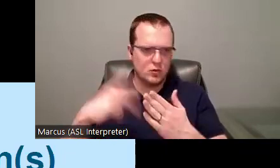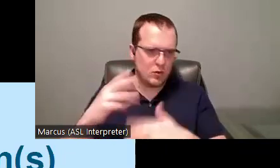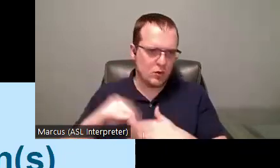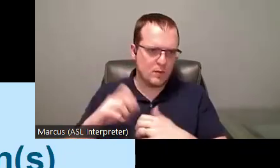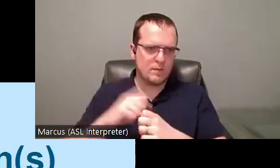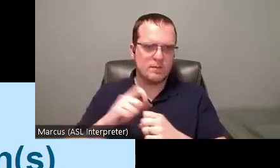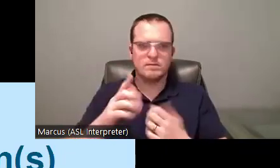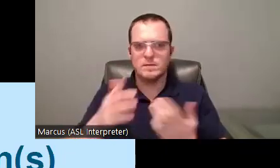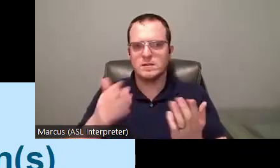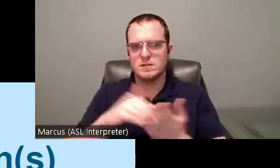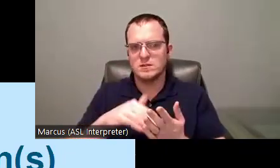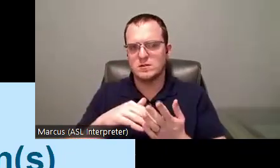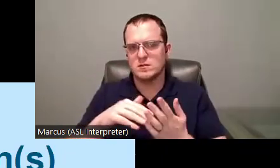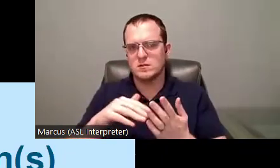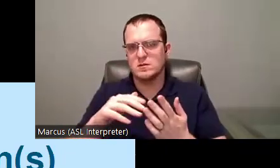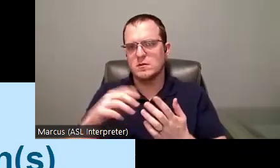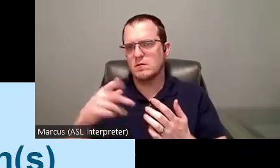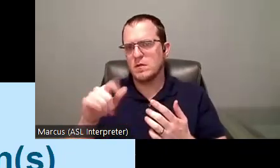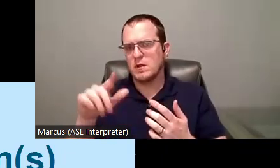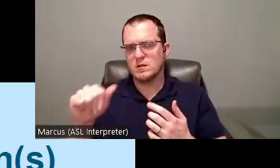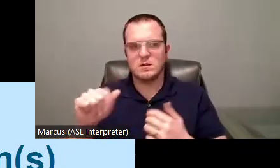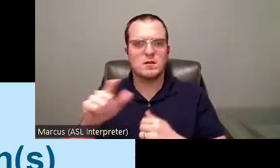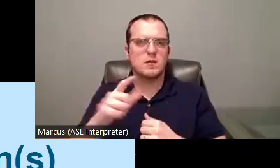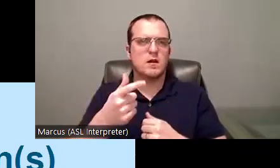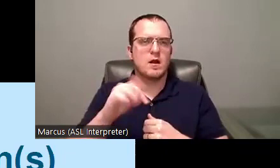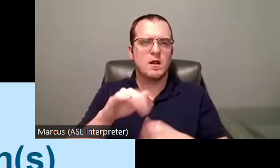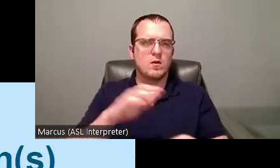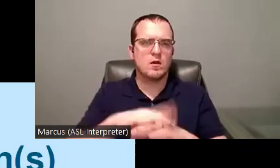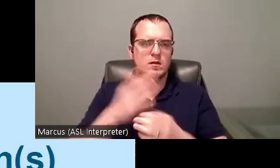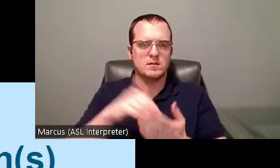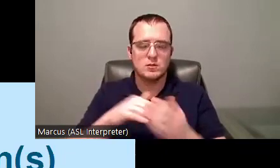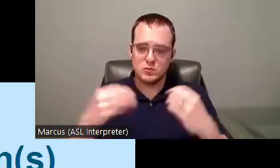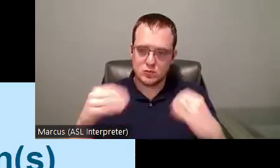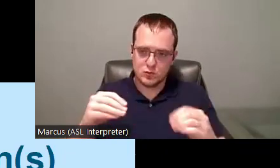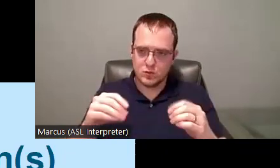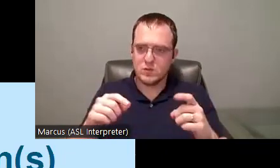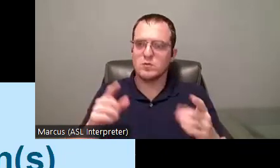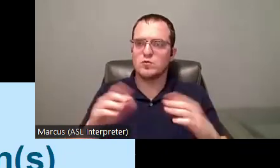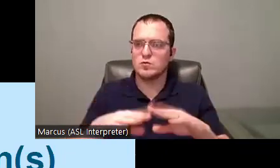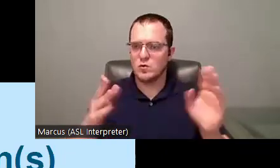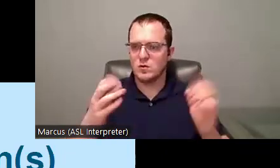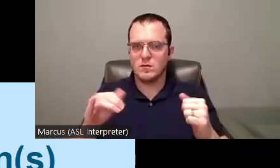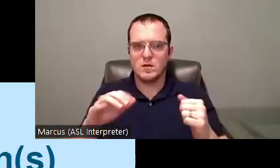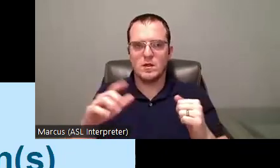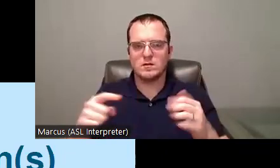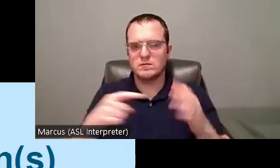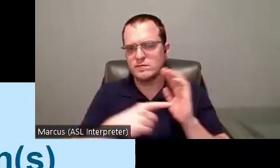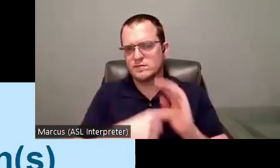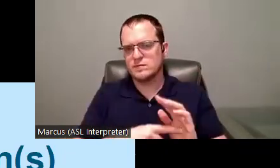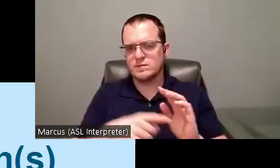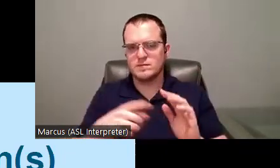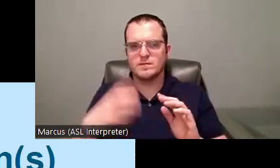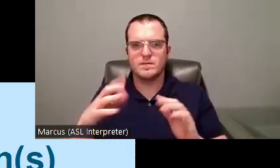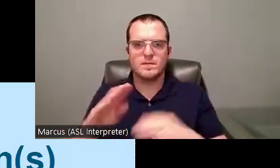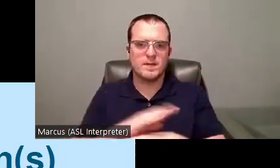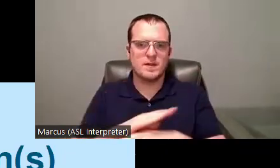Heldman Plaza, the Gallery Center store, which is open and features businesses